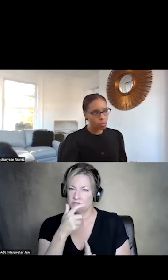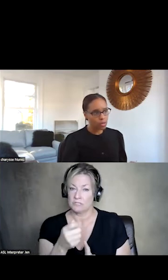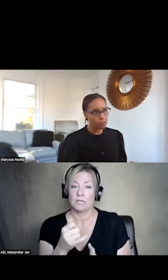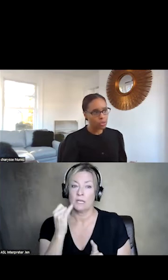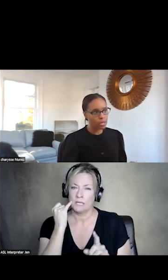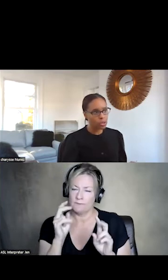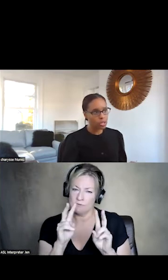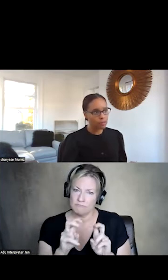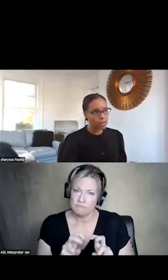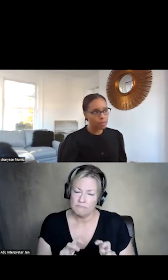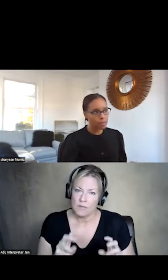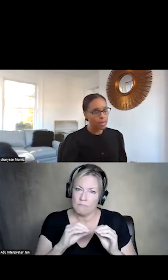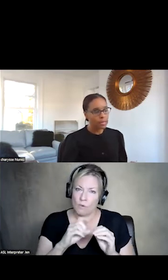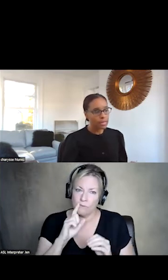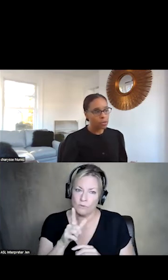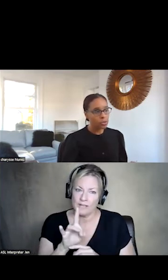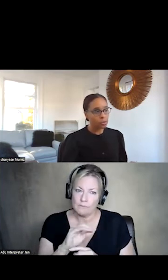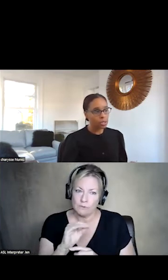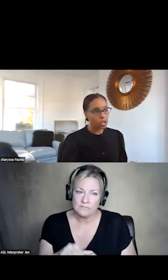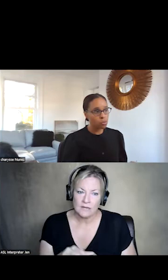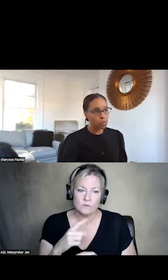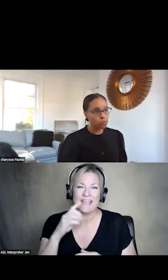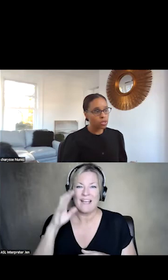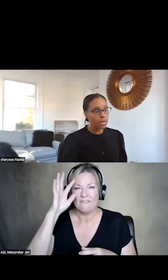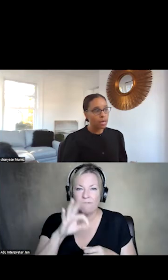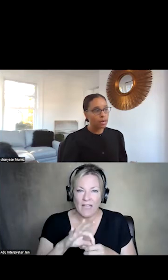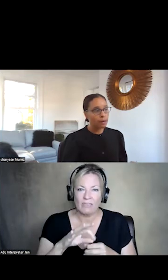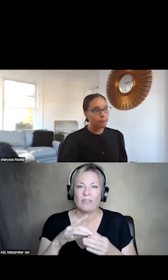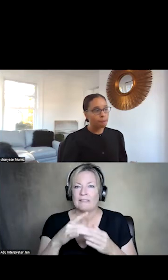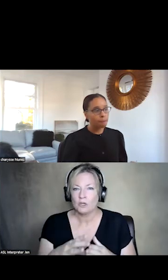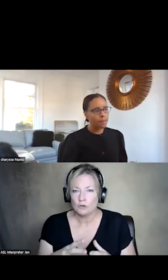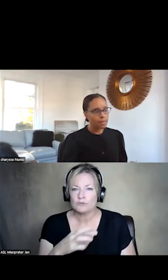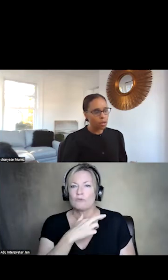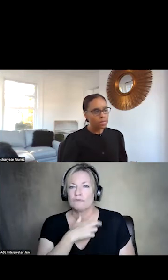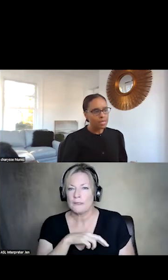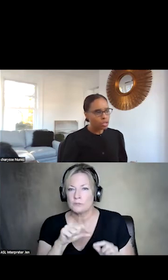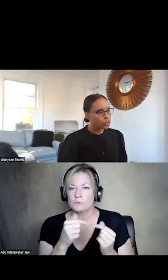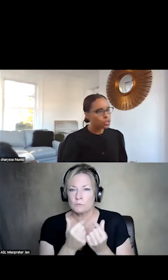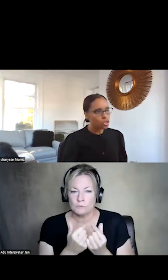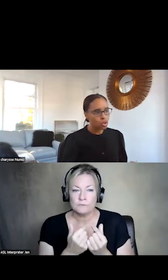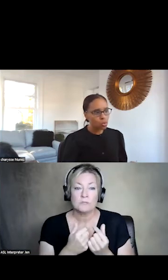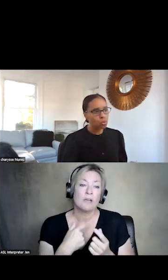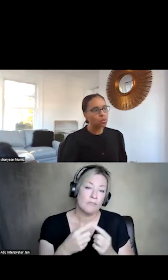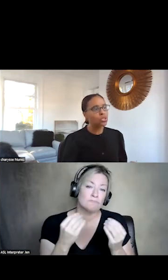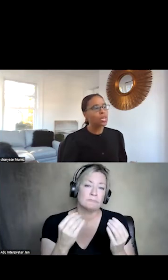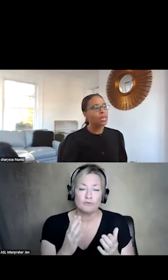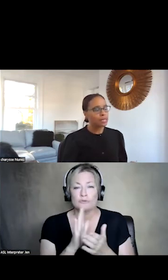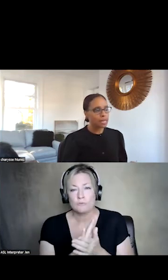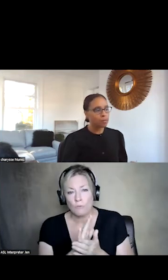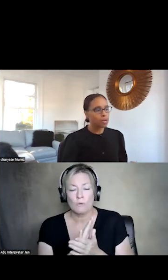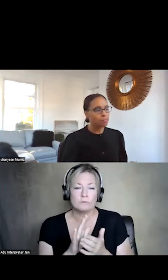for that 28%, you see faith leaders and religious groups, and then teachers and